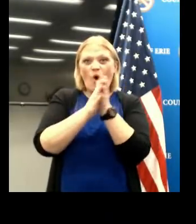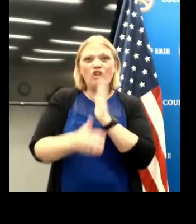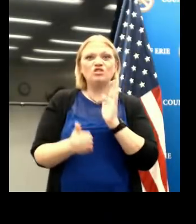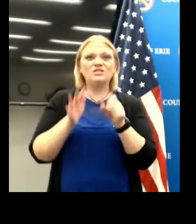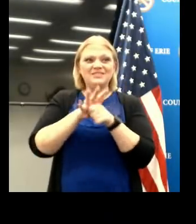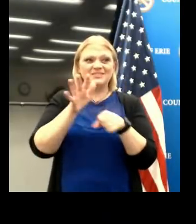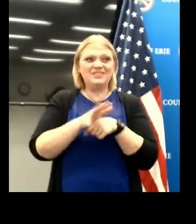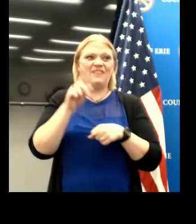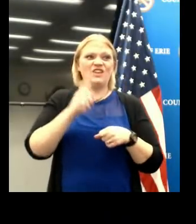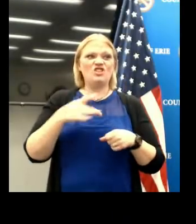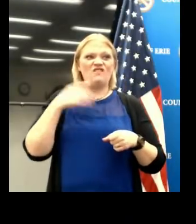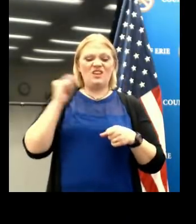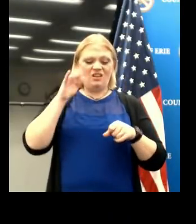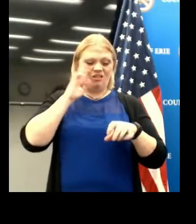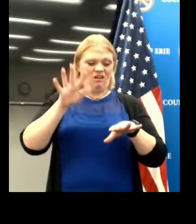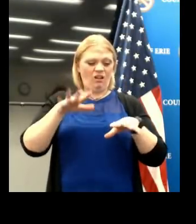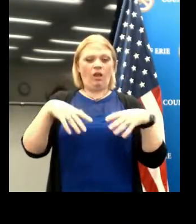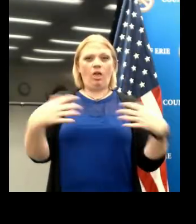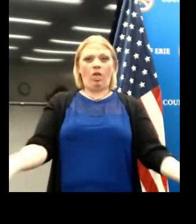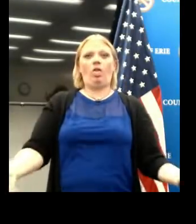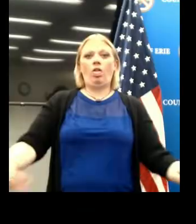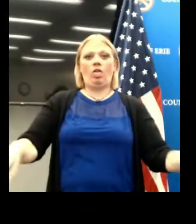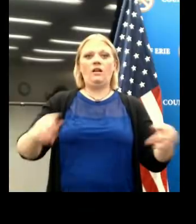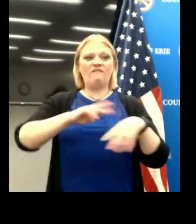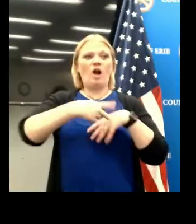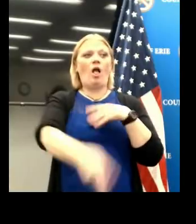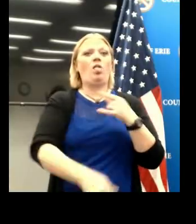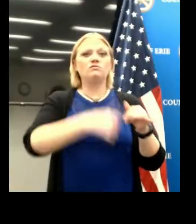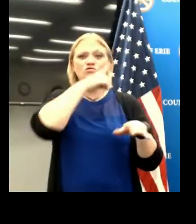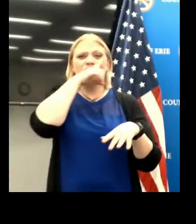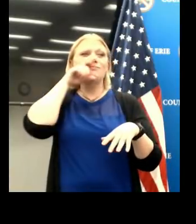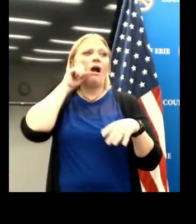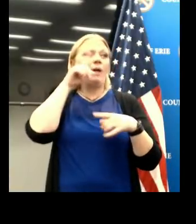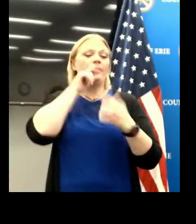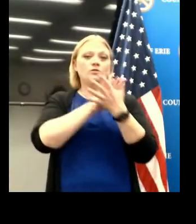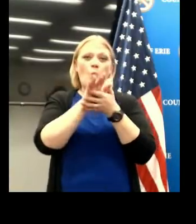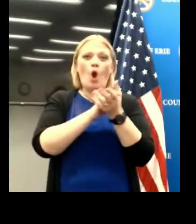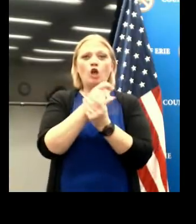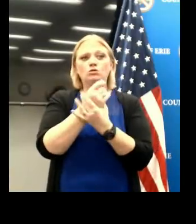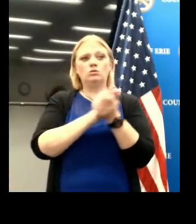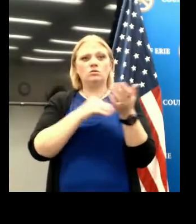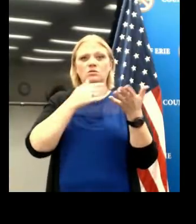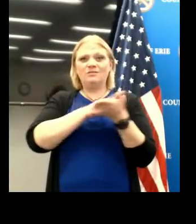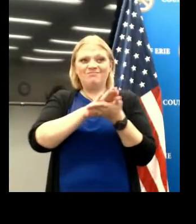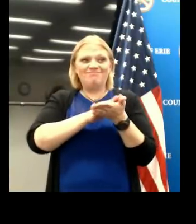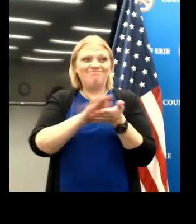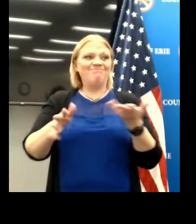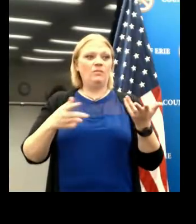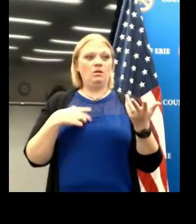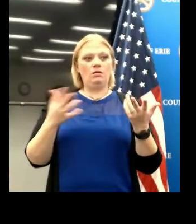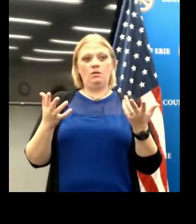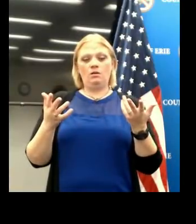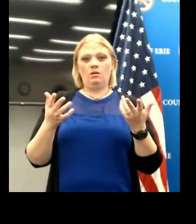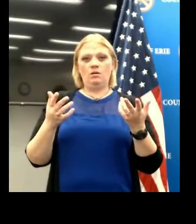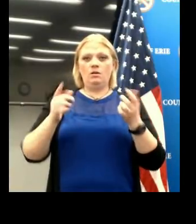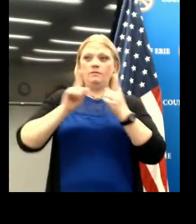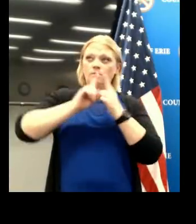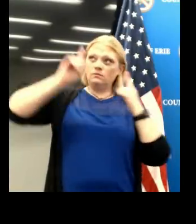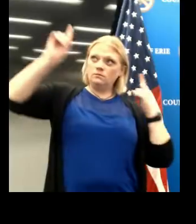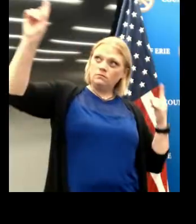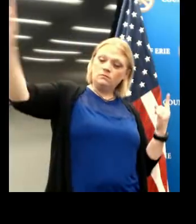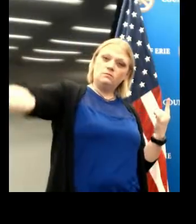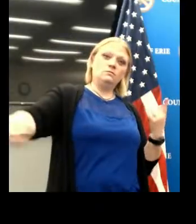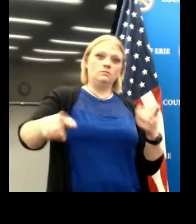hands should feel like they're going to fall off from all the washing and hand sanitizing that you're doing. Maintain as much physical distancing